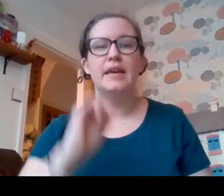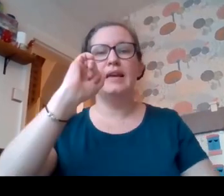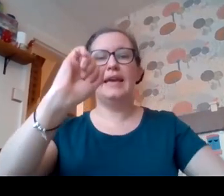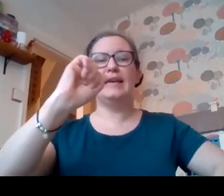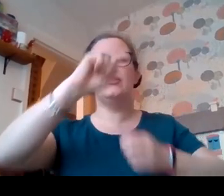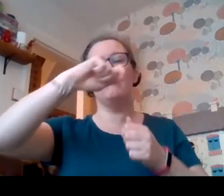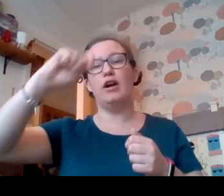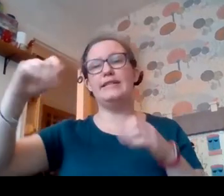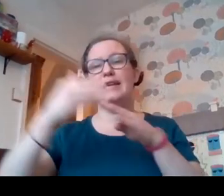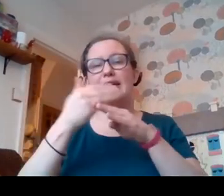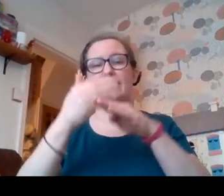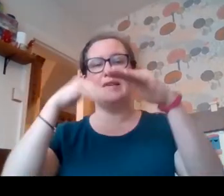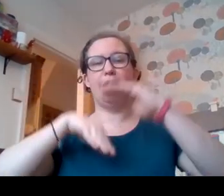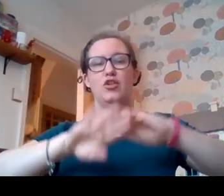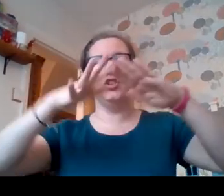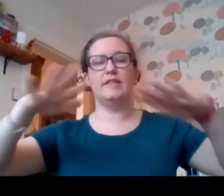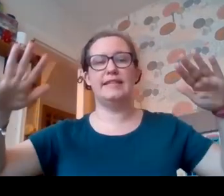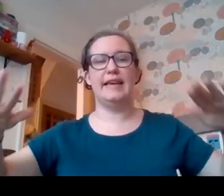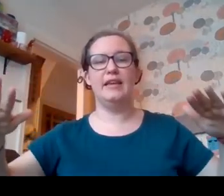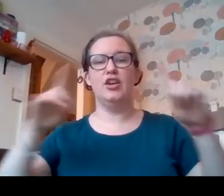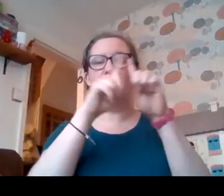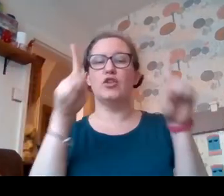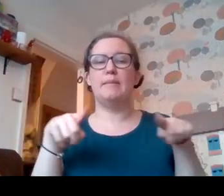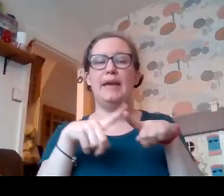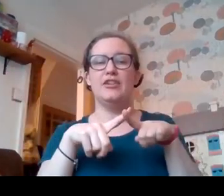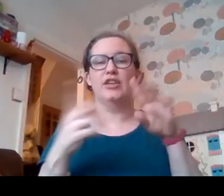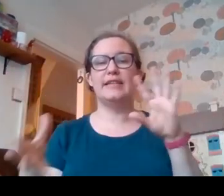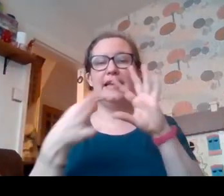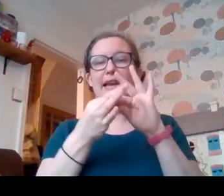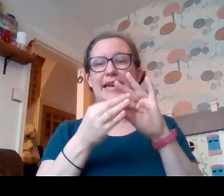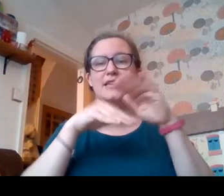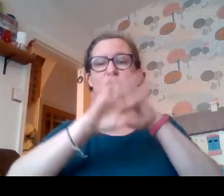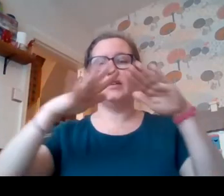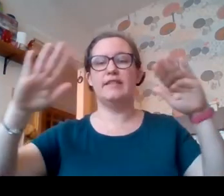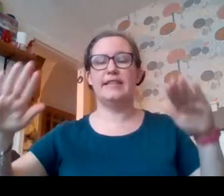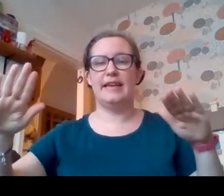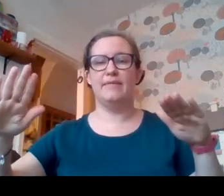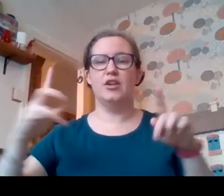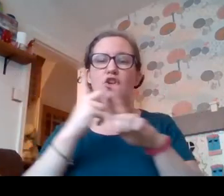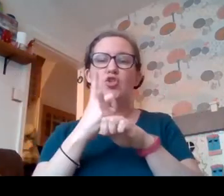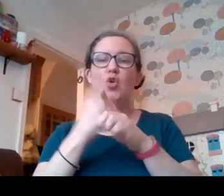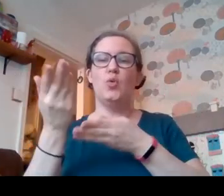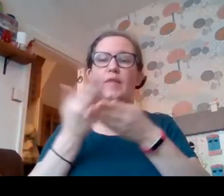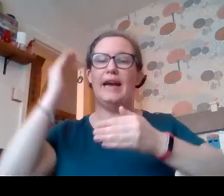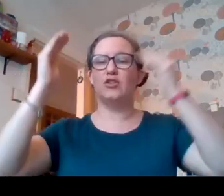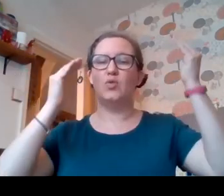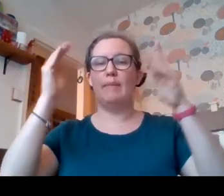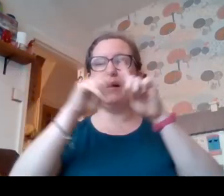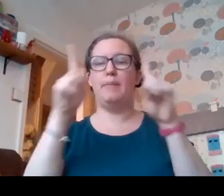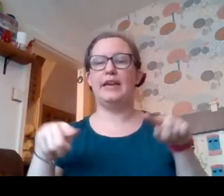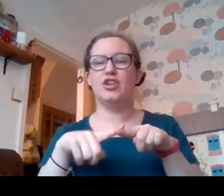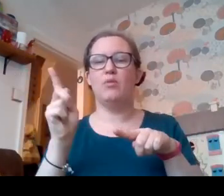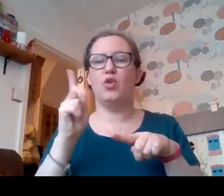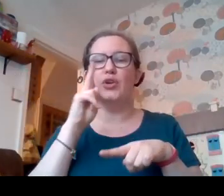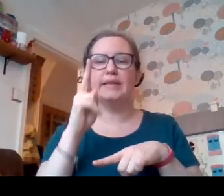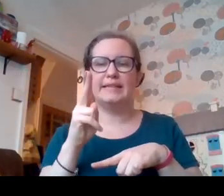Okay, here's your writing activity about under the sea. You've got some pictures linked to under the sea. Talk with an adult about